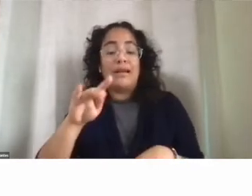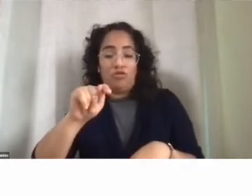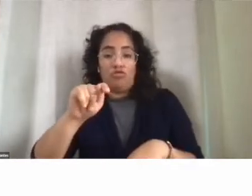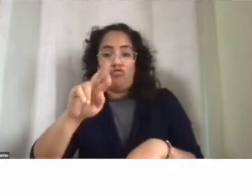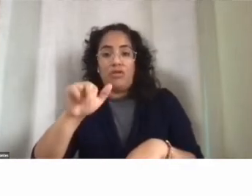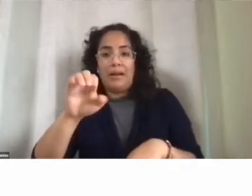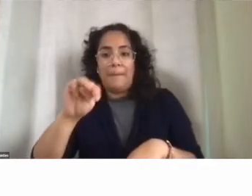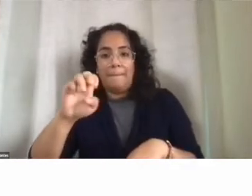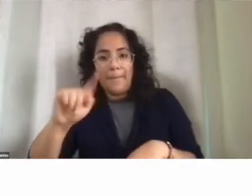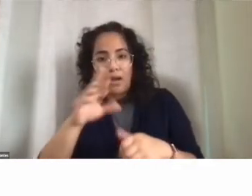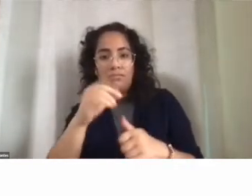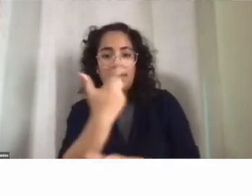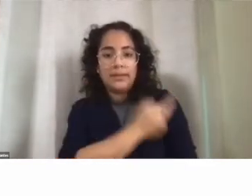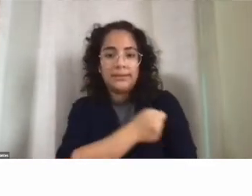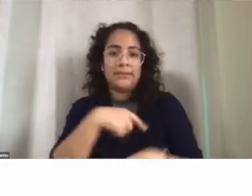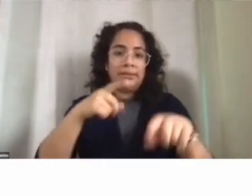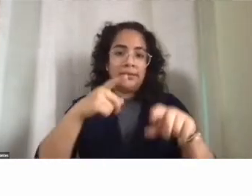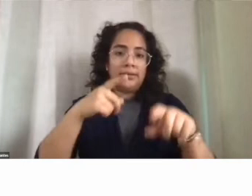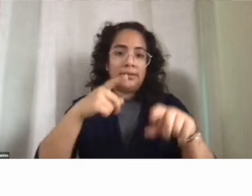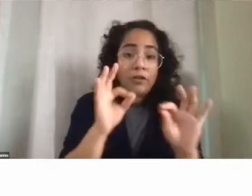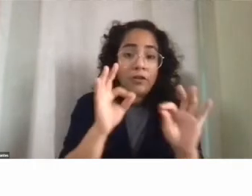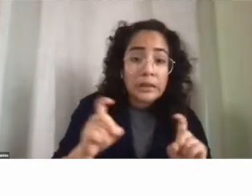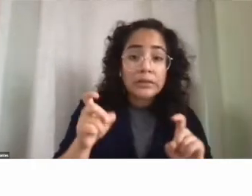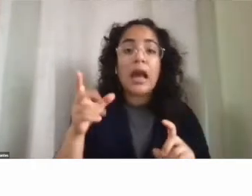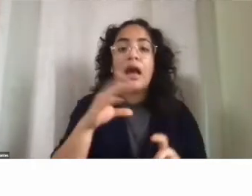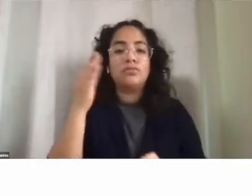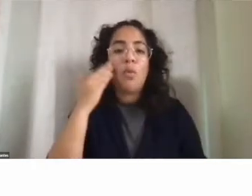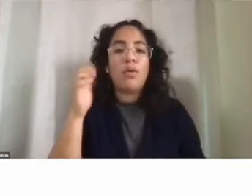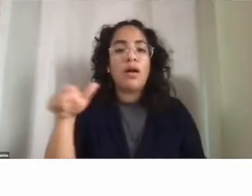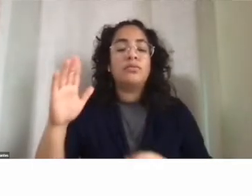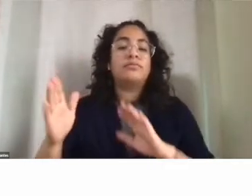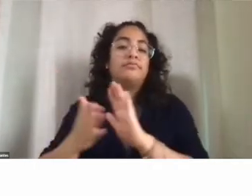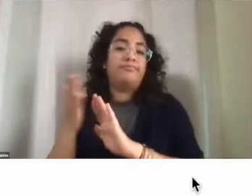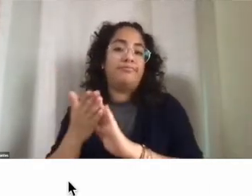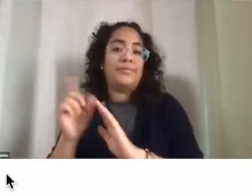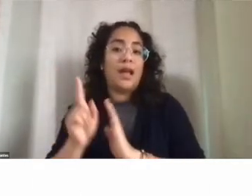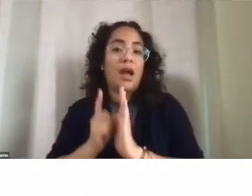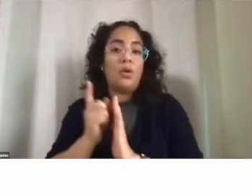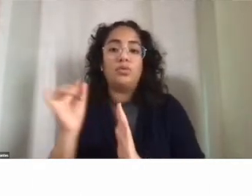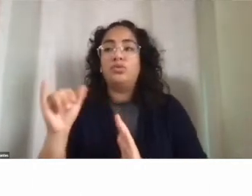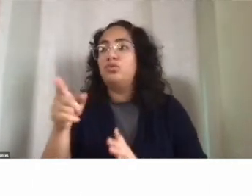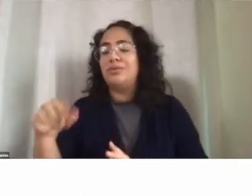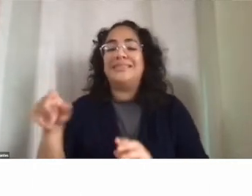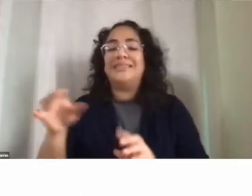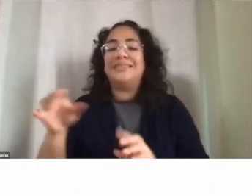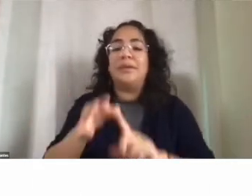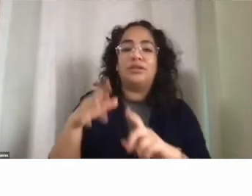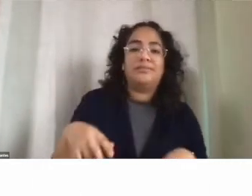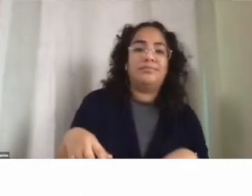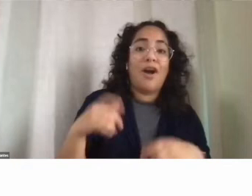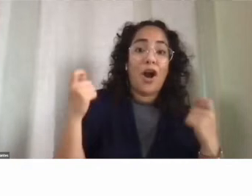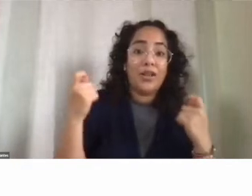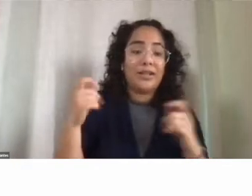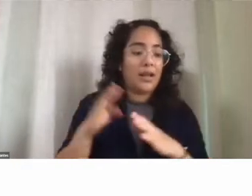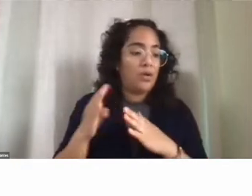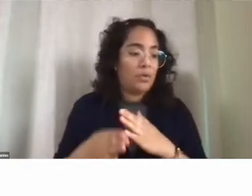also know their hours of operations, and particularly during holidays and weekends. You don't want to be left out